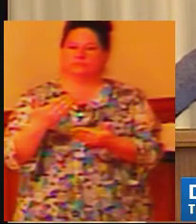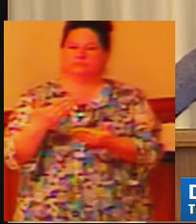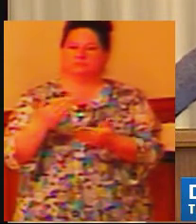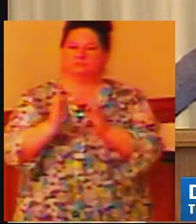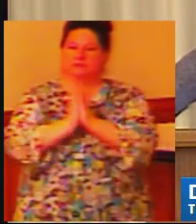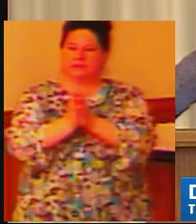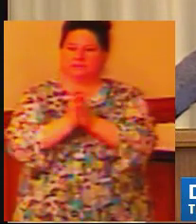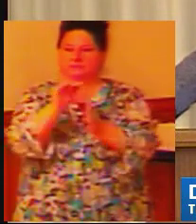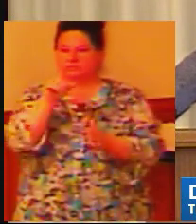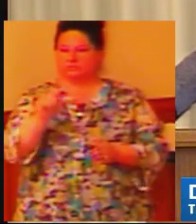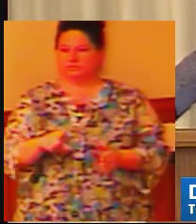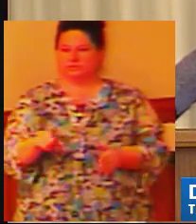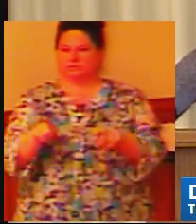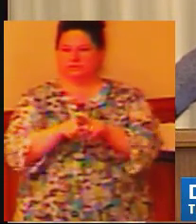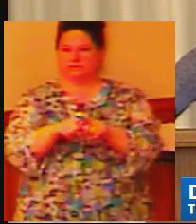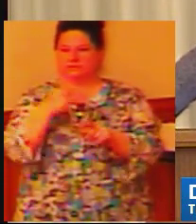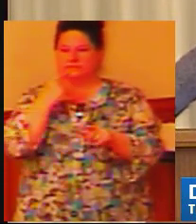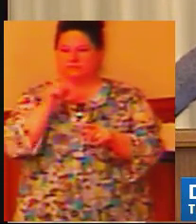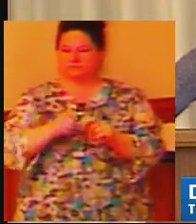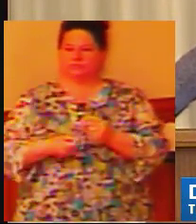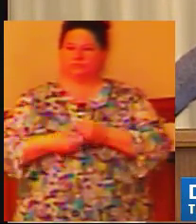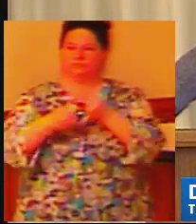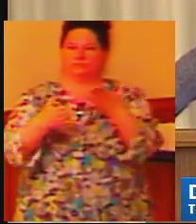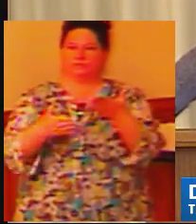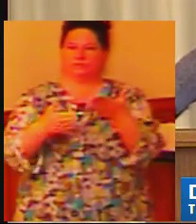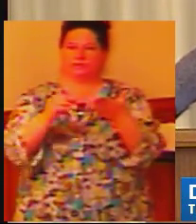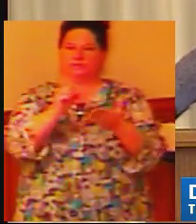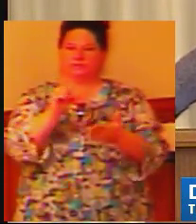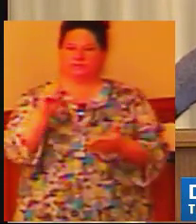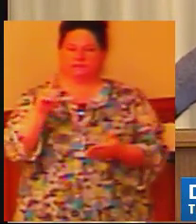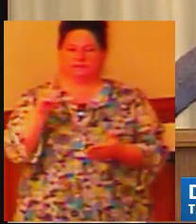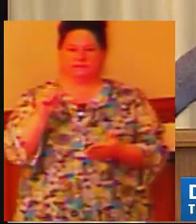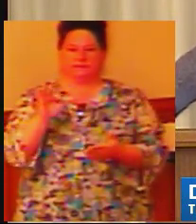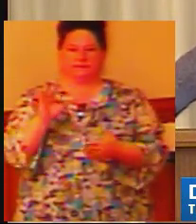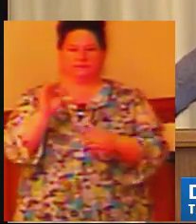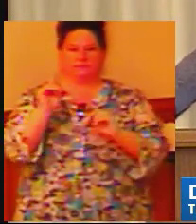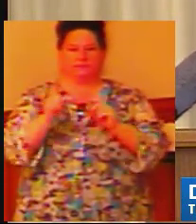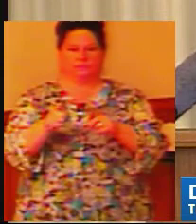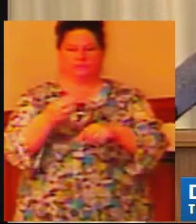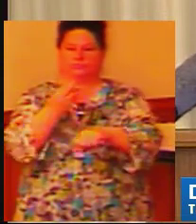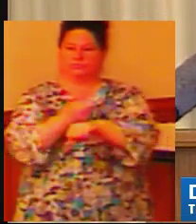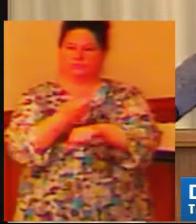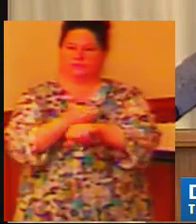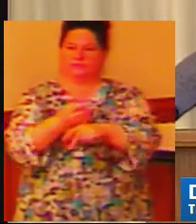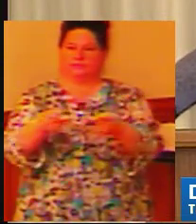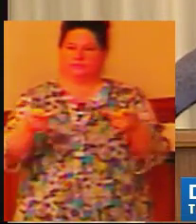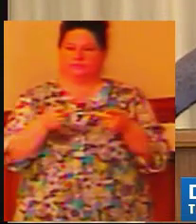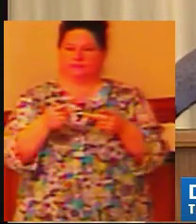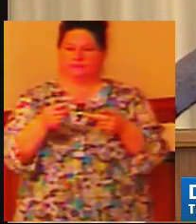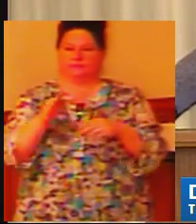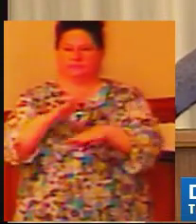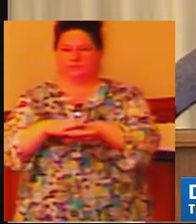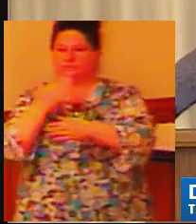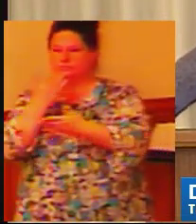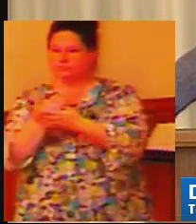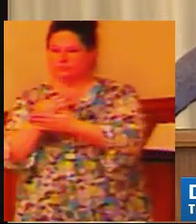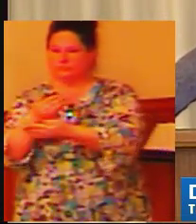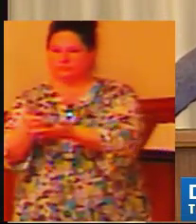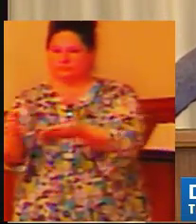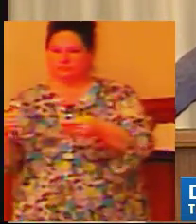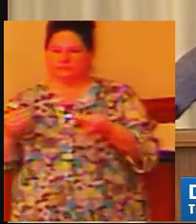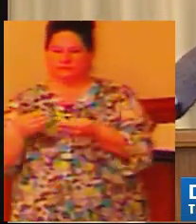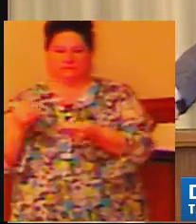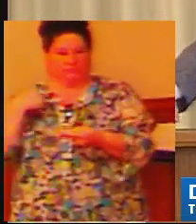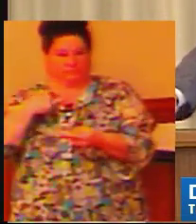question, like we're told, is to throw out that seed. And if it goes on the rocky place, if it goes on the good soil, we don't know what that